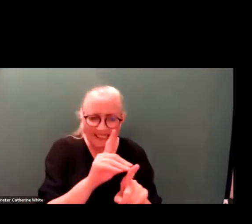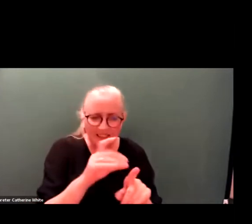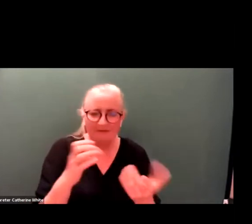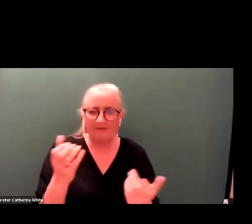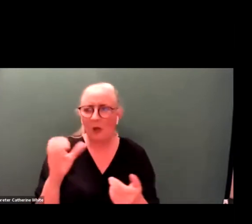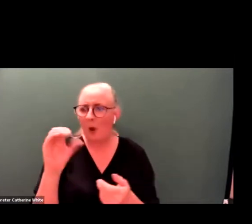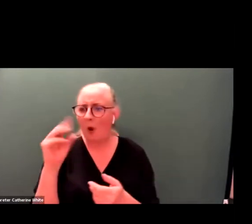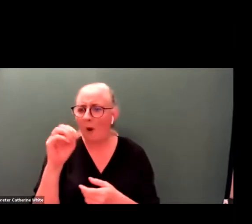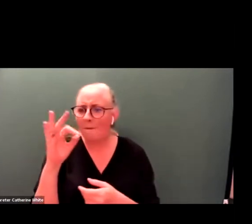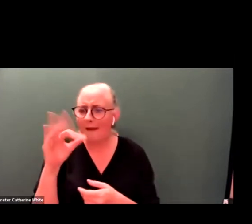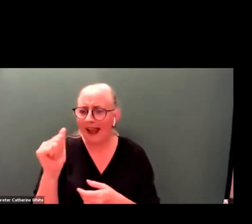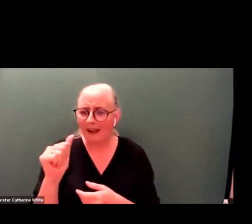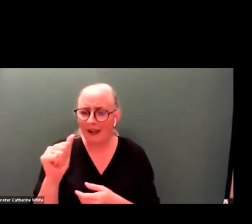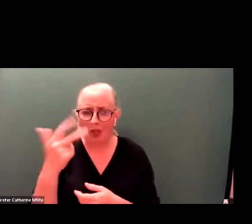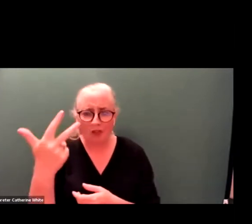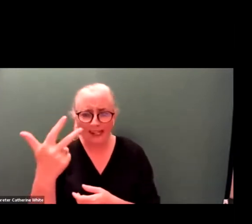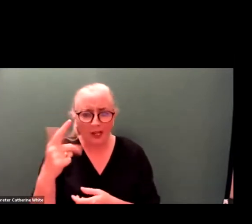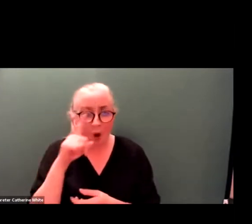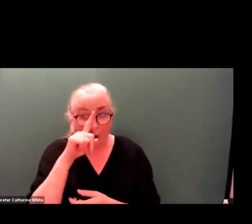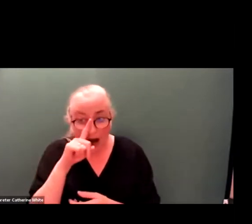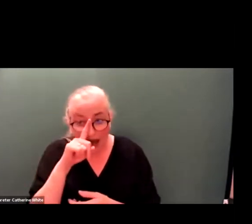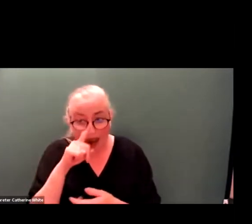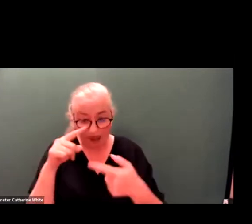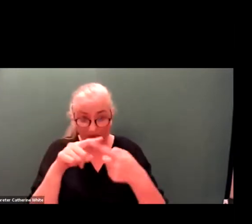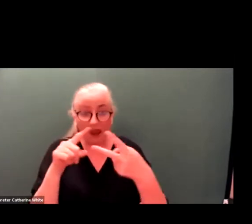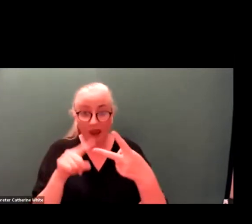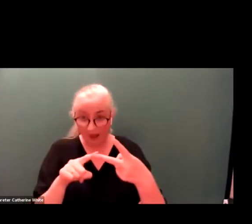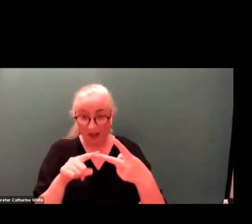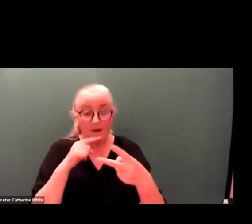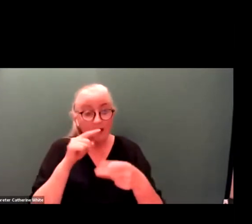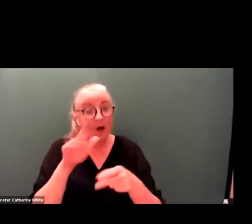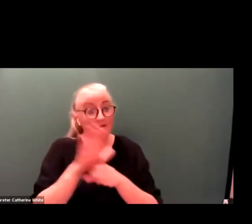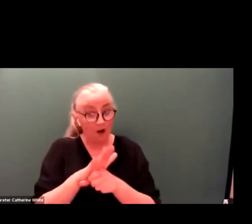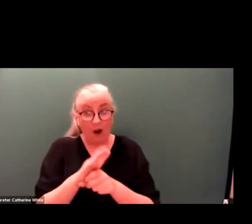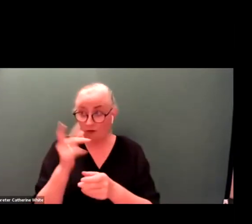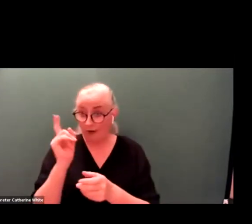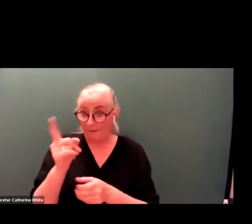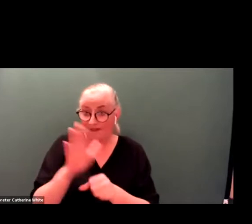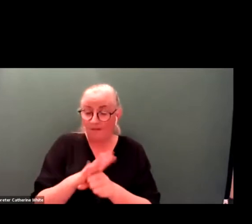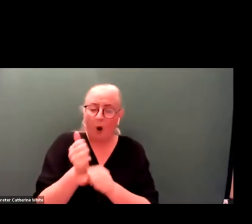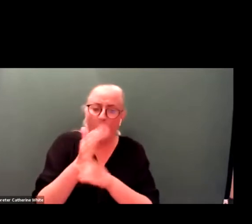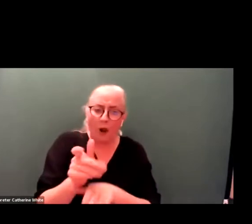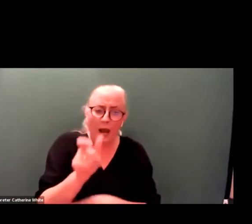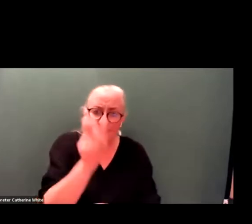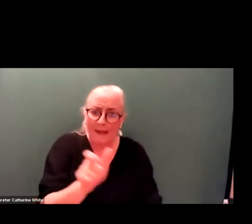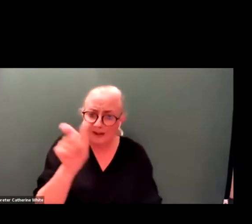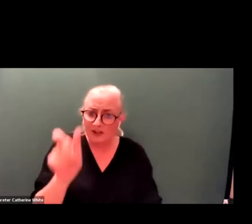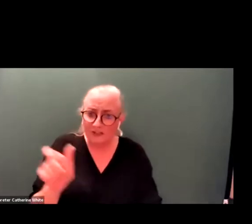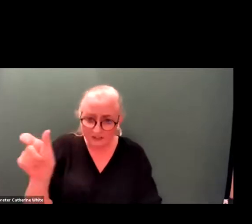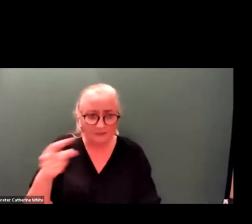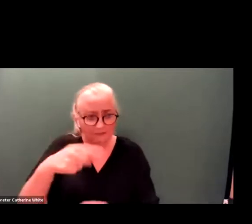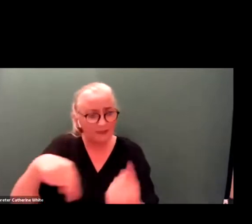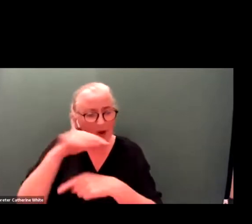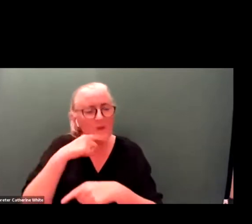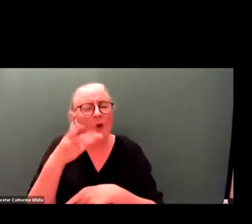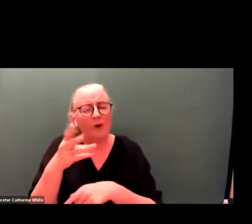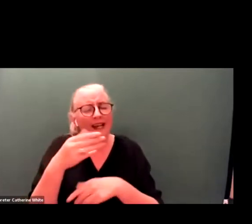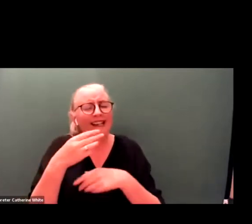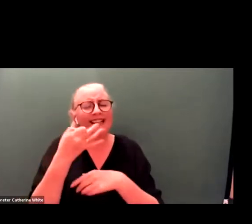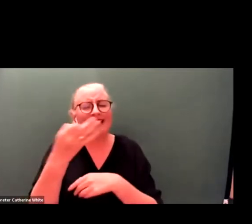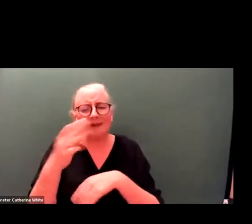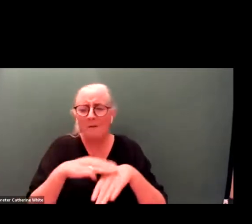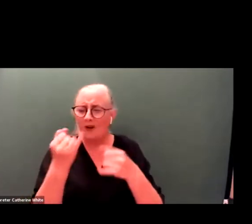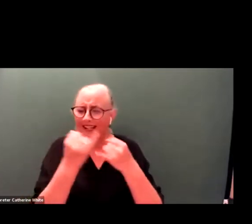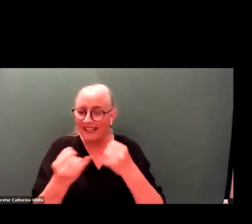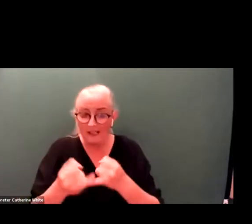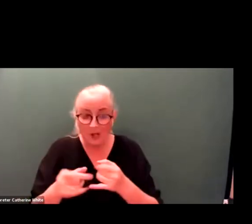omega-3 oils are what I recommend for pretty much all of the patients, but I know somebody will be going into this in more detail later on. Pelvic